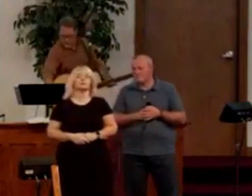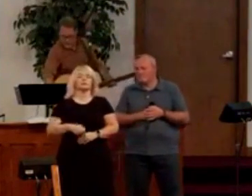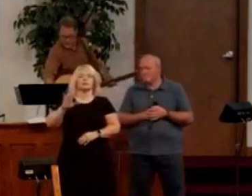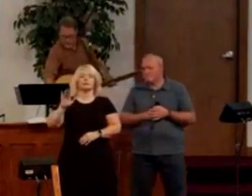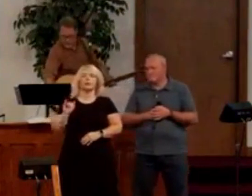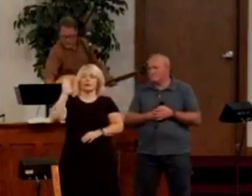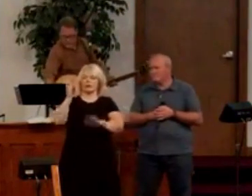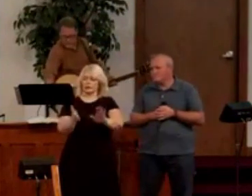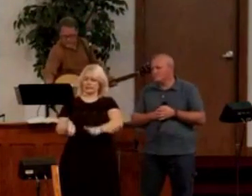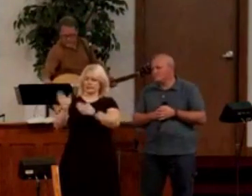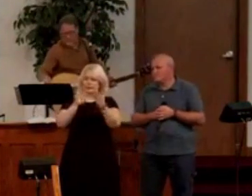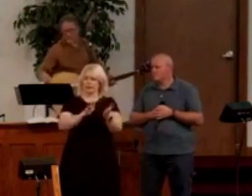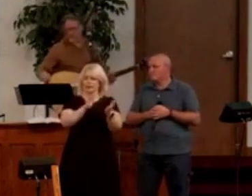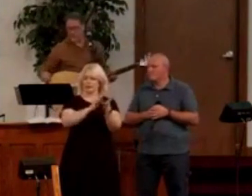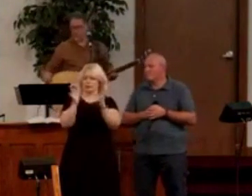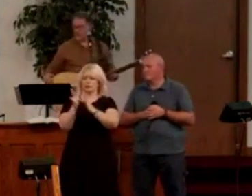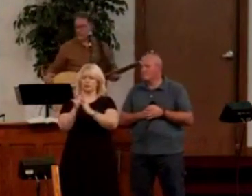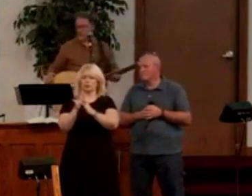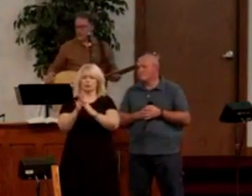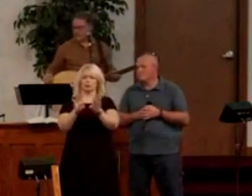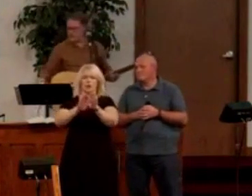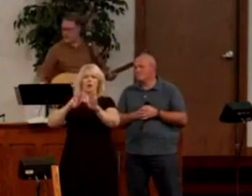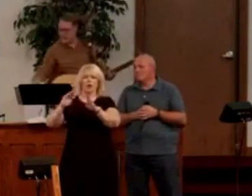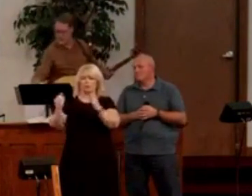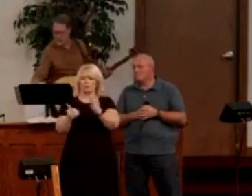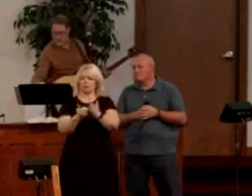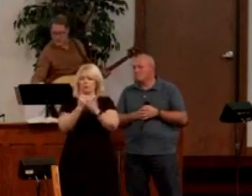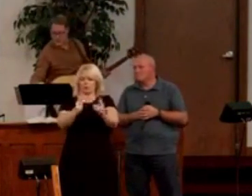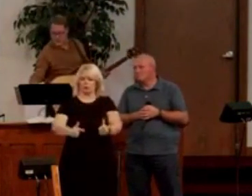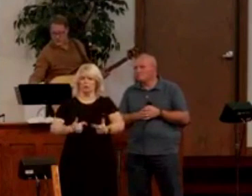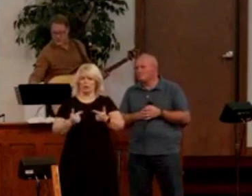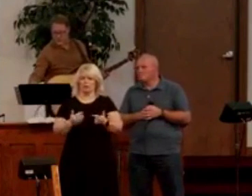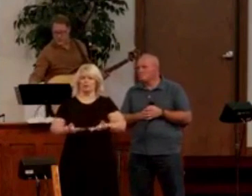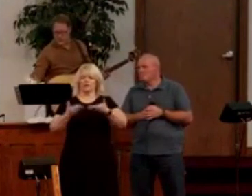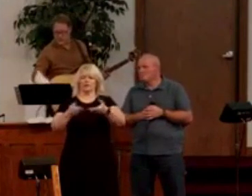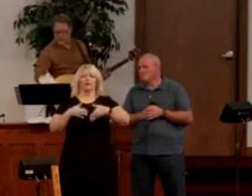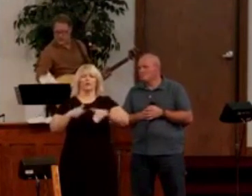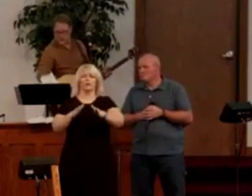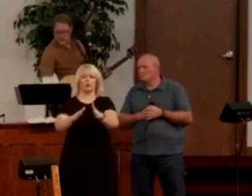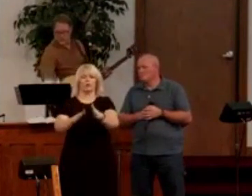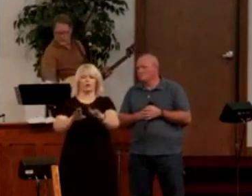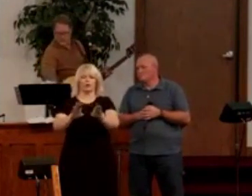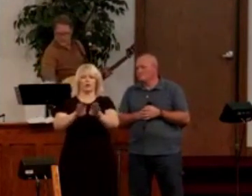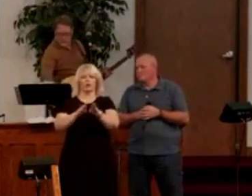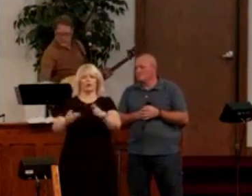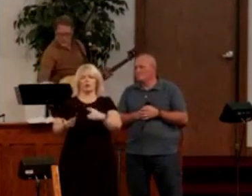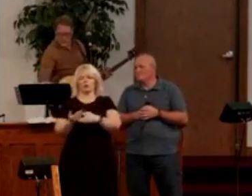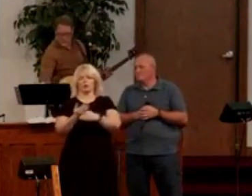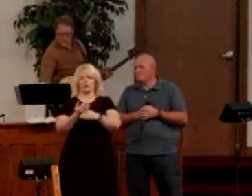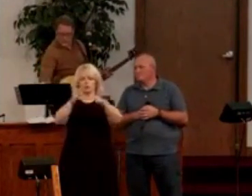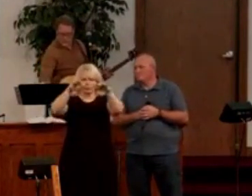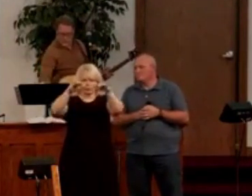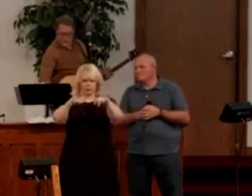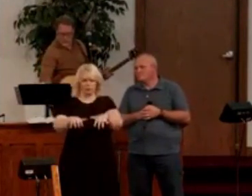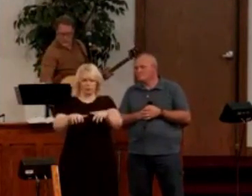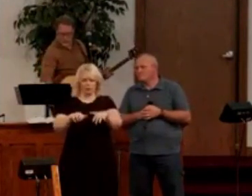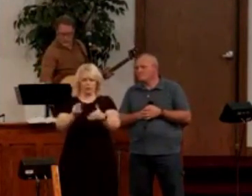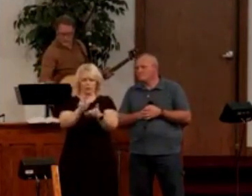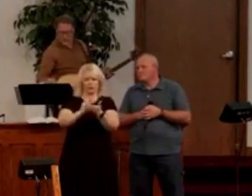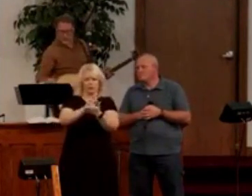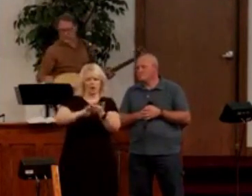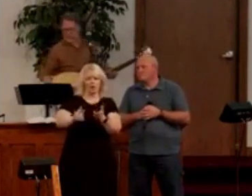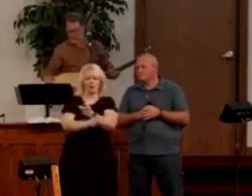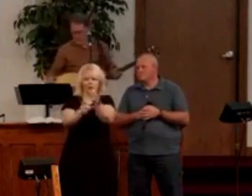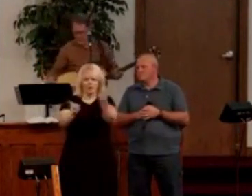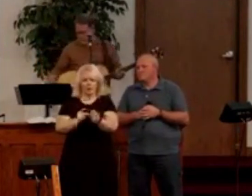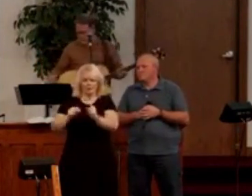By His death, Jesus opened a new and life-giving way through the curtain into the most holy place. And